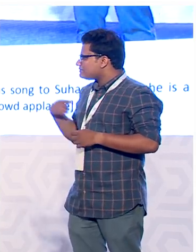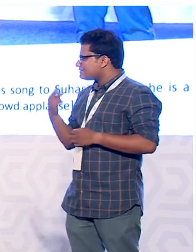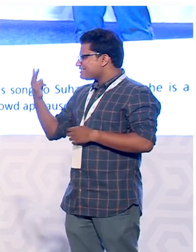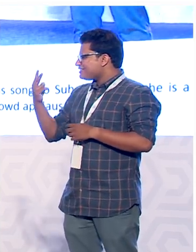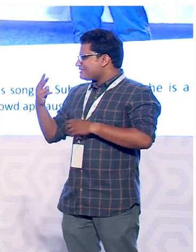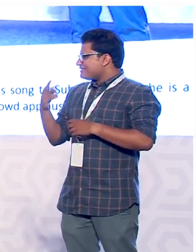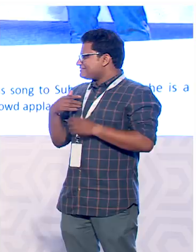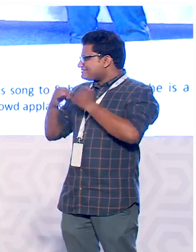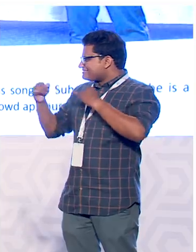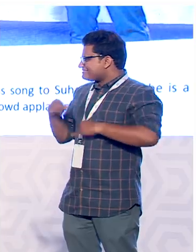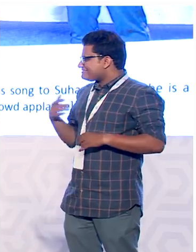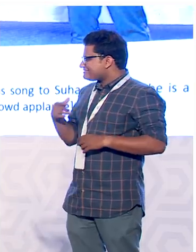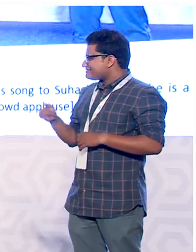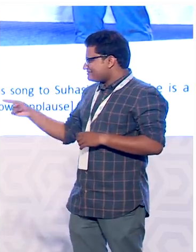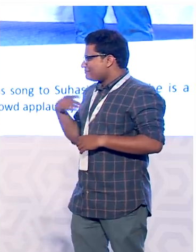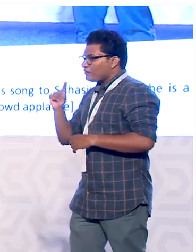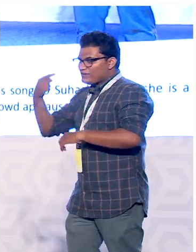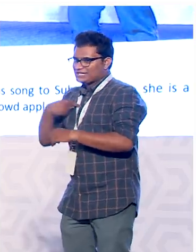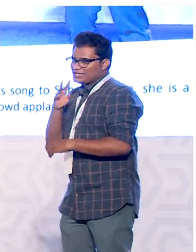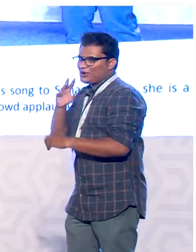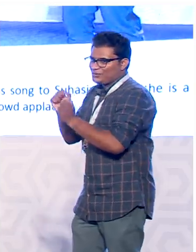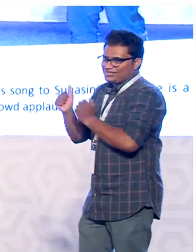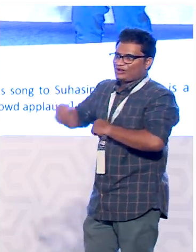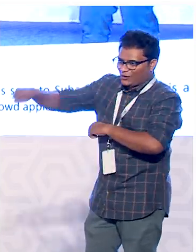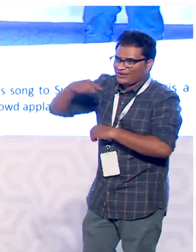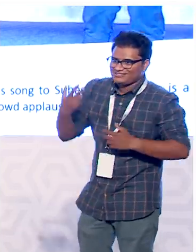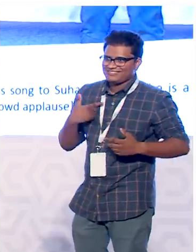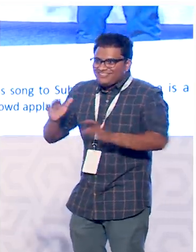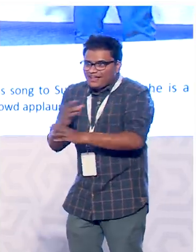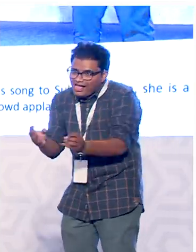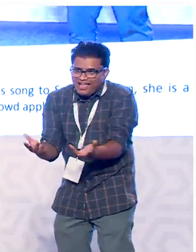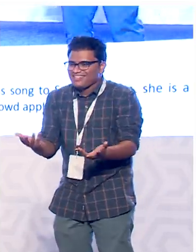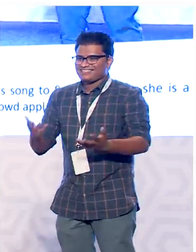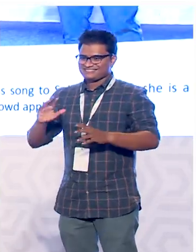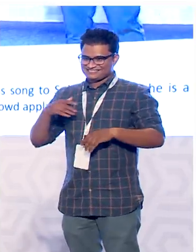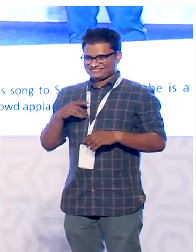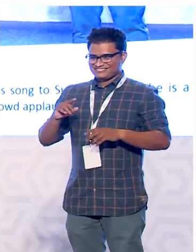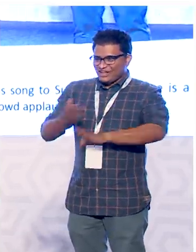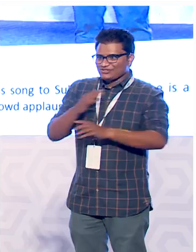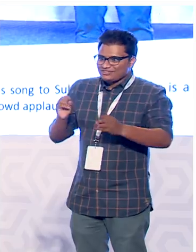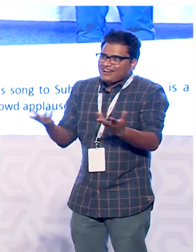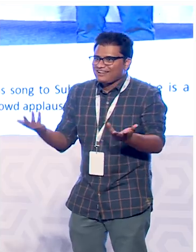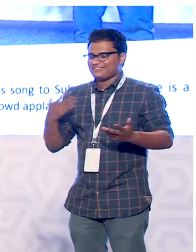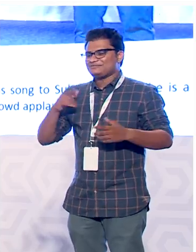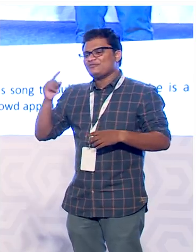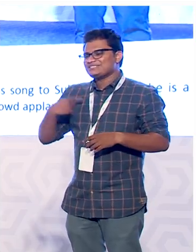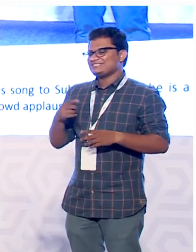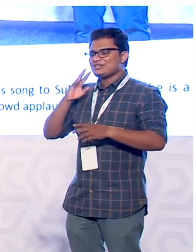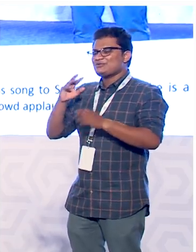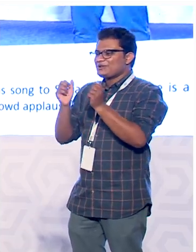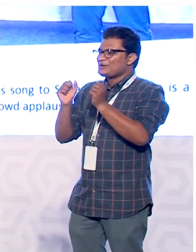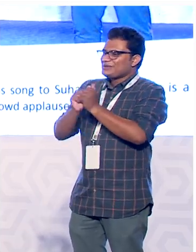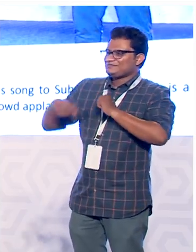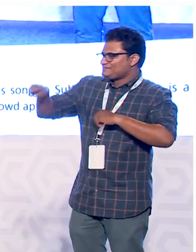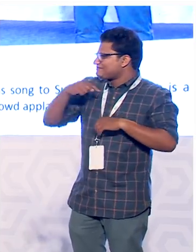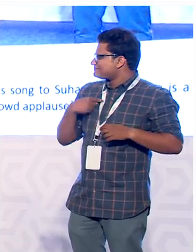for us? Oh my God, first let me talk to you, talk to everybody before I shock them with a song. Anyway, they've been listening to a